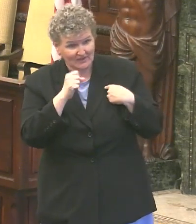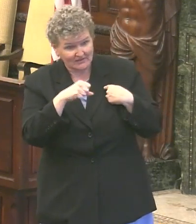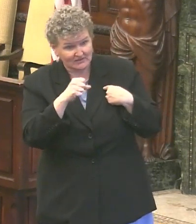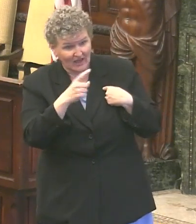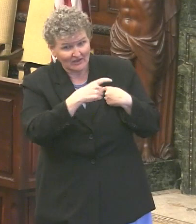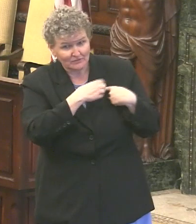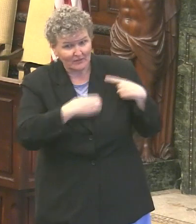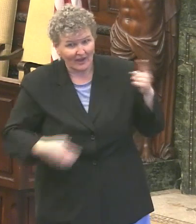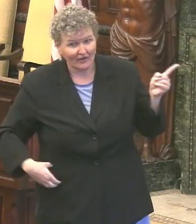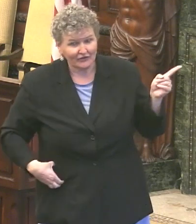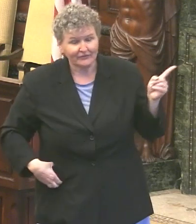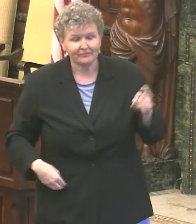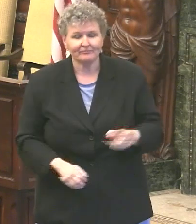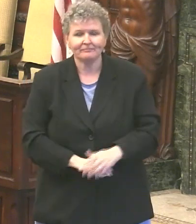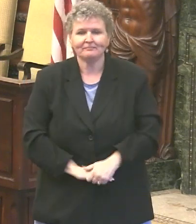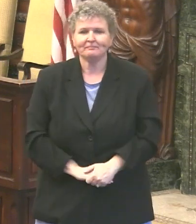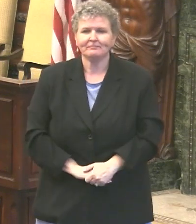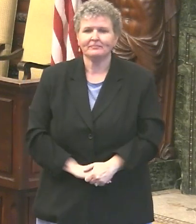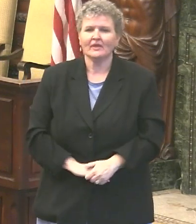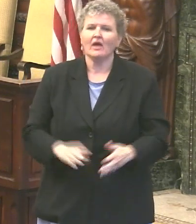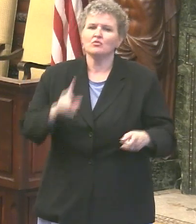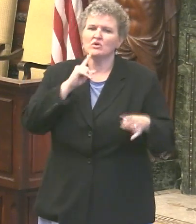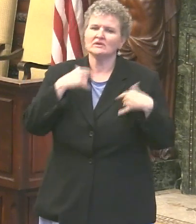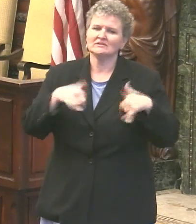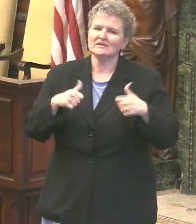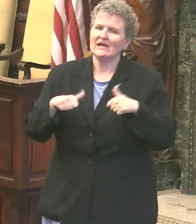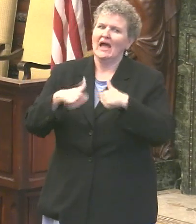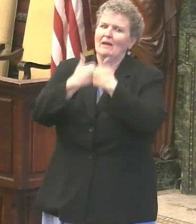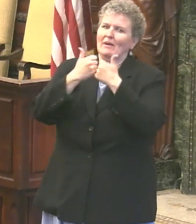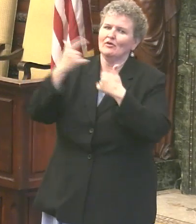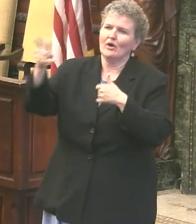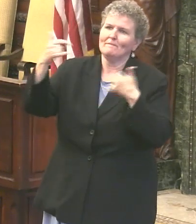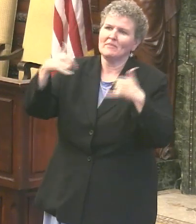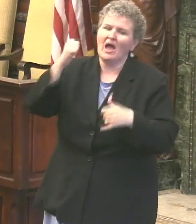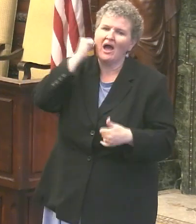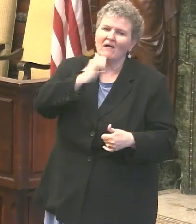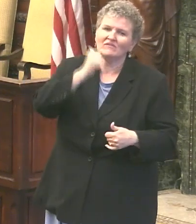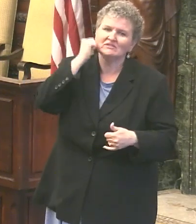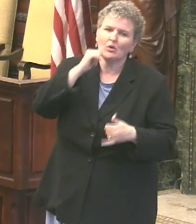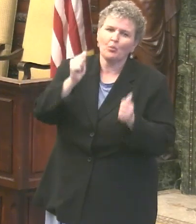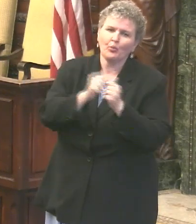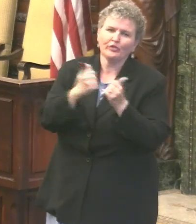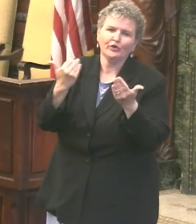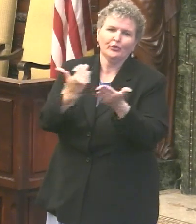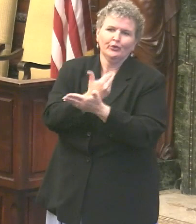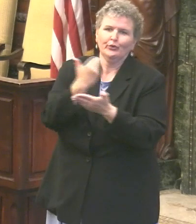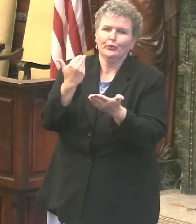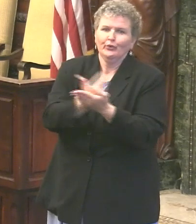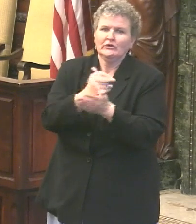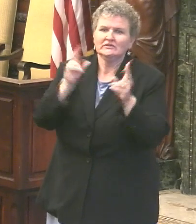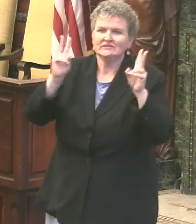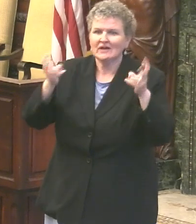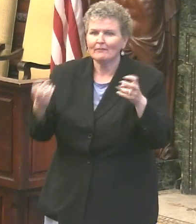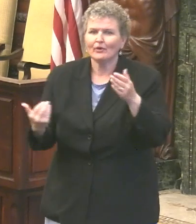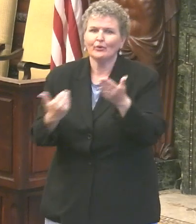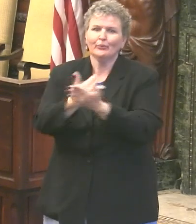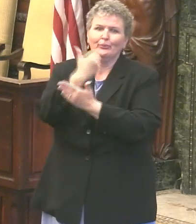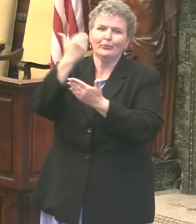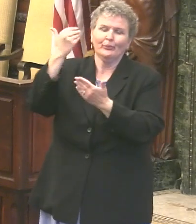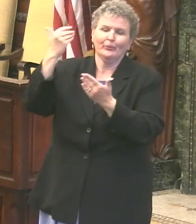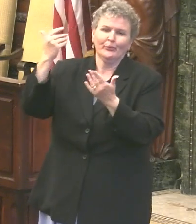this is a constant game he plays every day with a new item or new issue to appeal